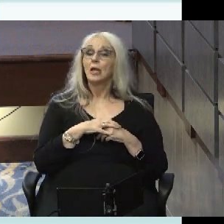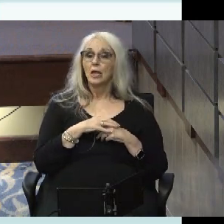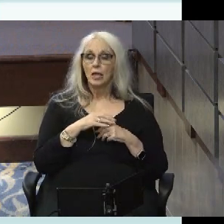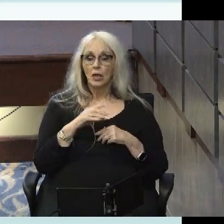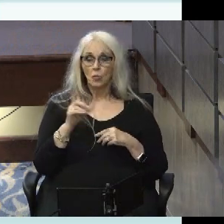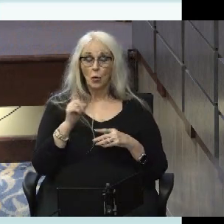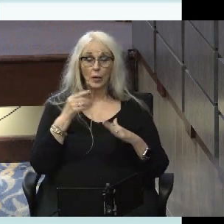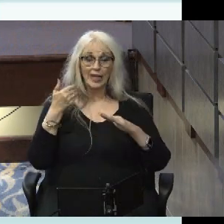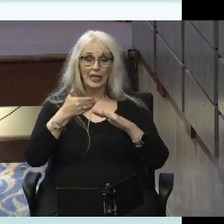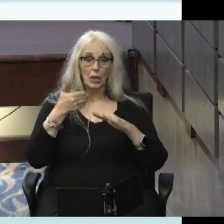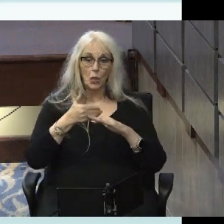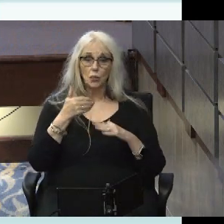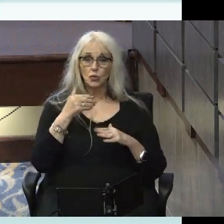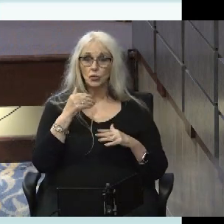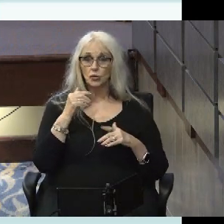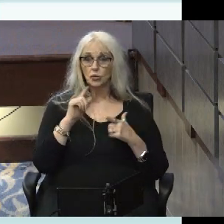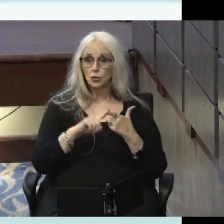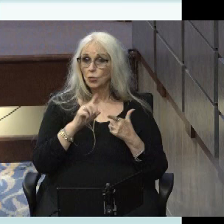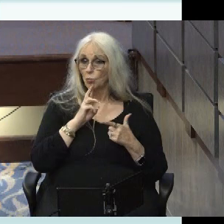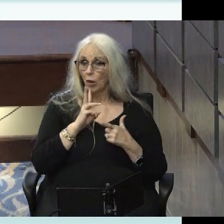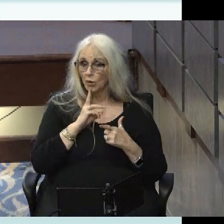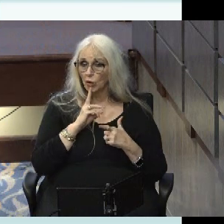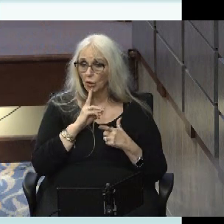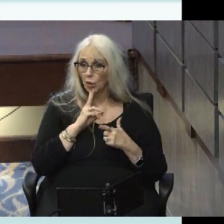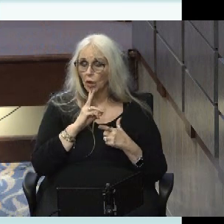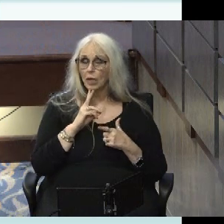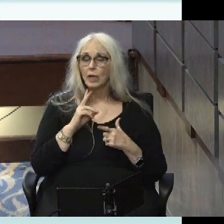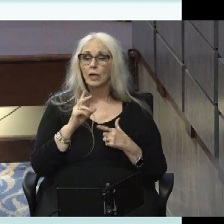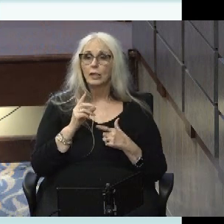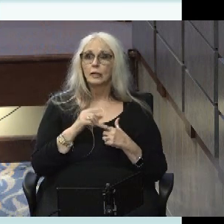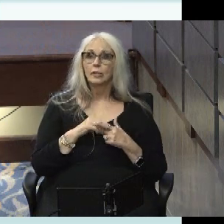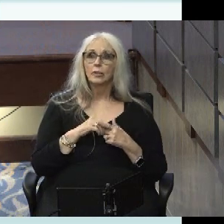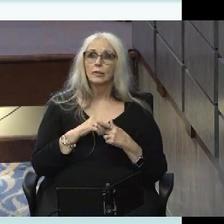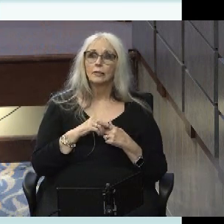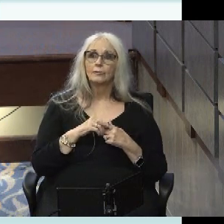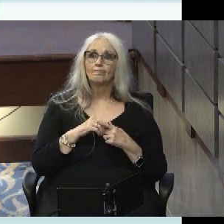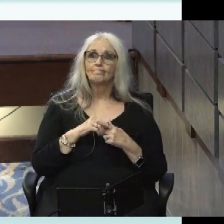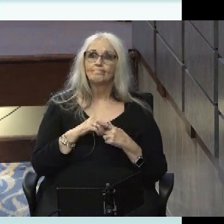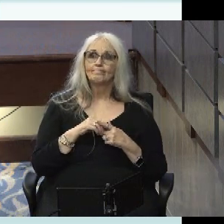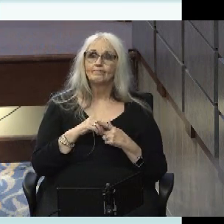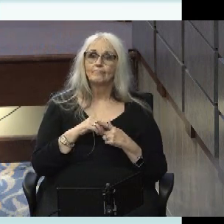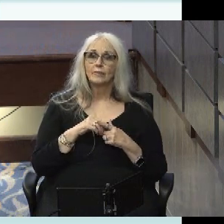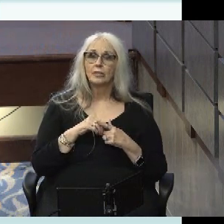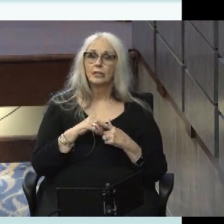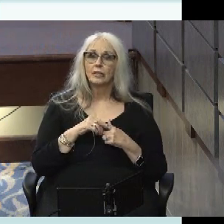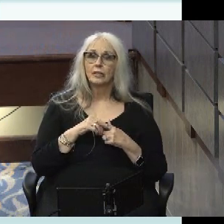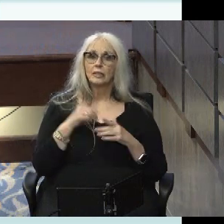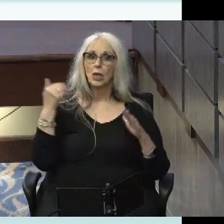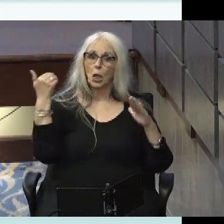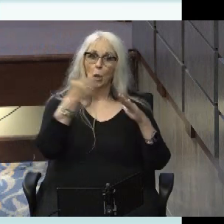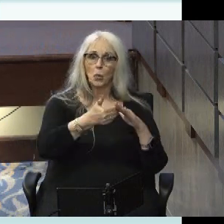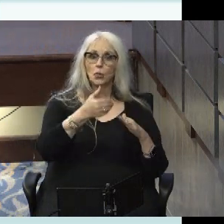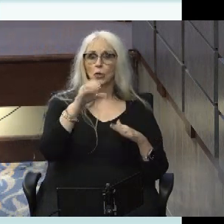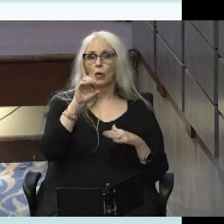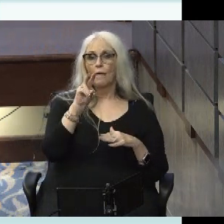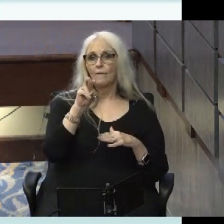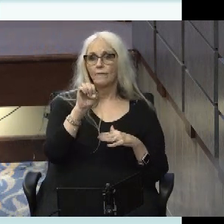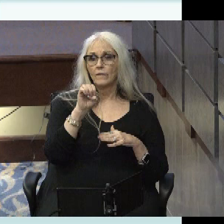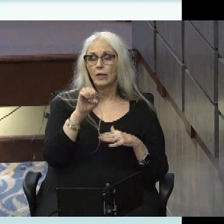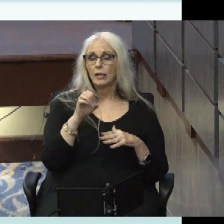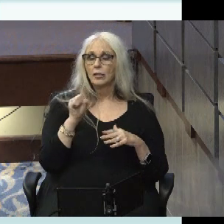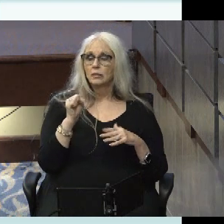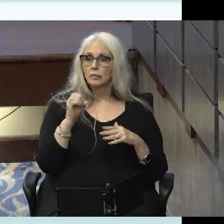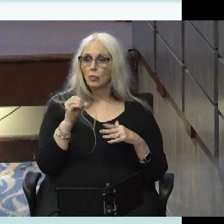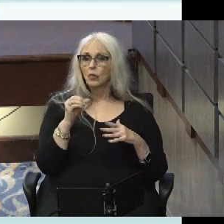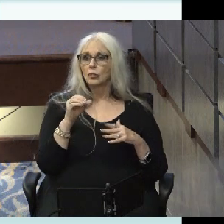to the water is just downstream from the cove. So that there's a